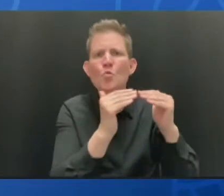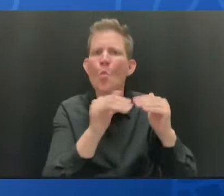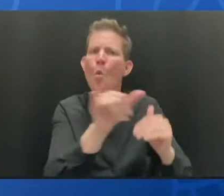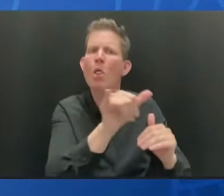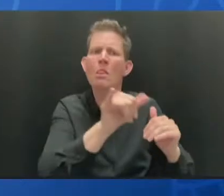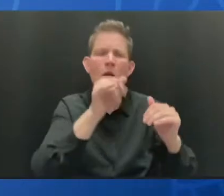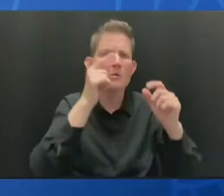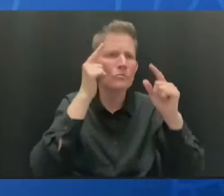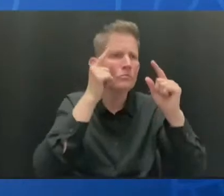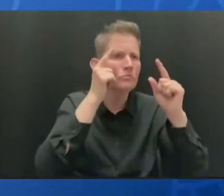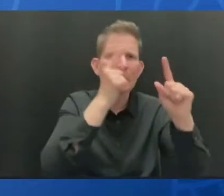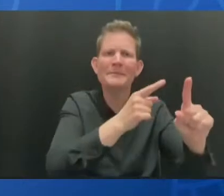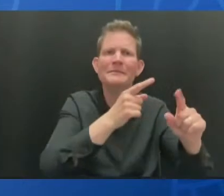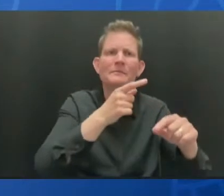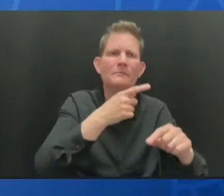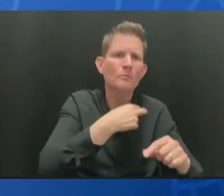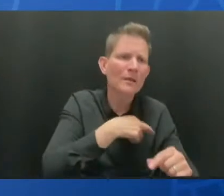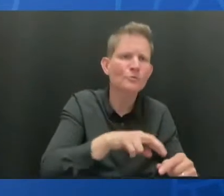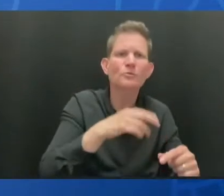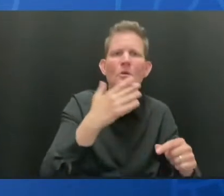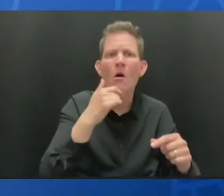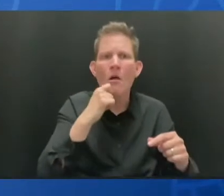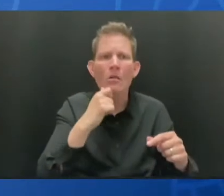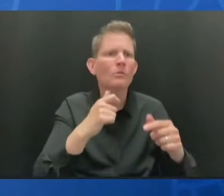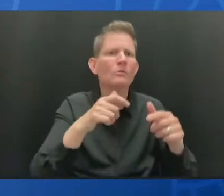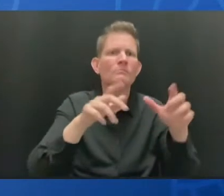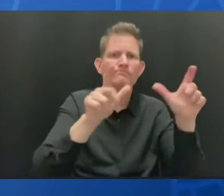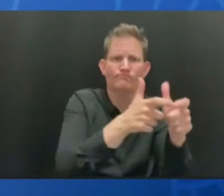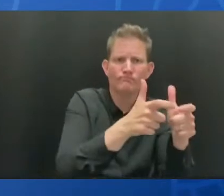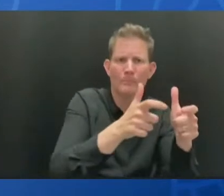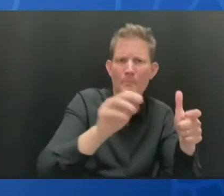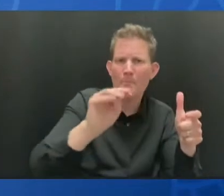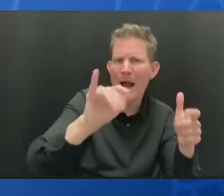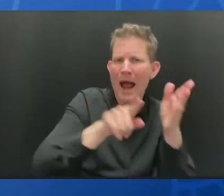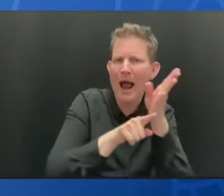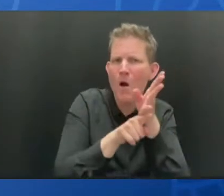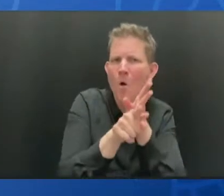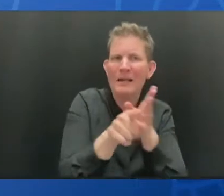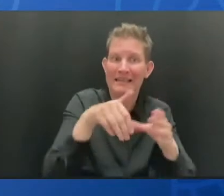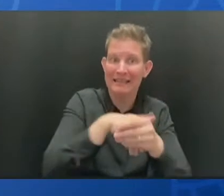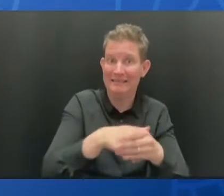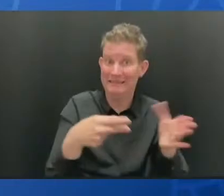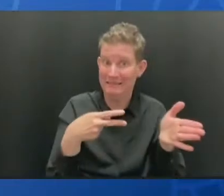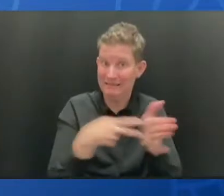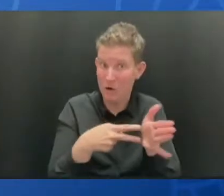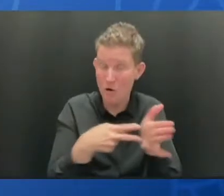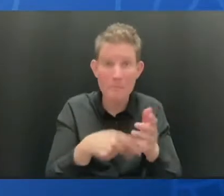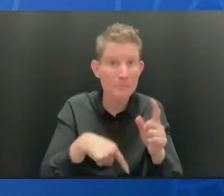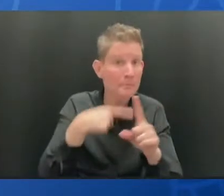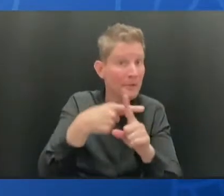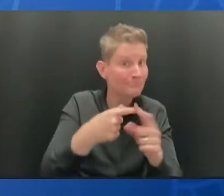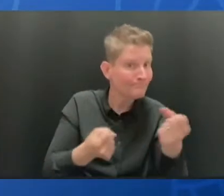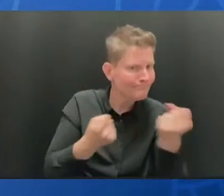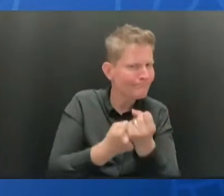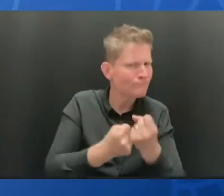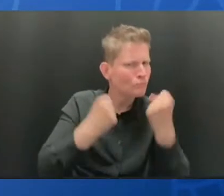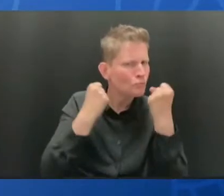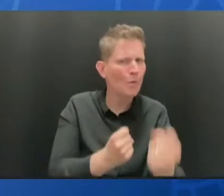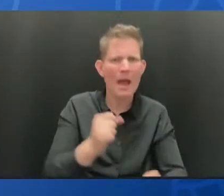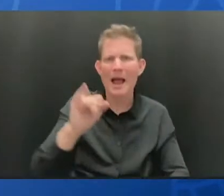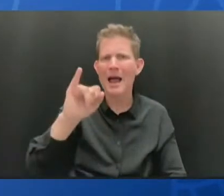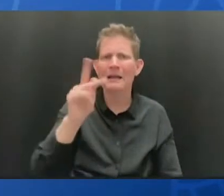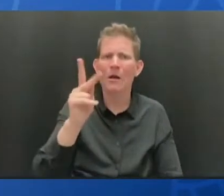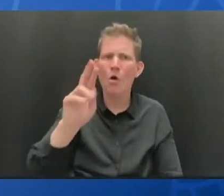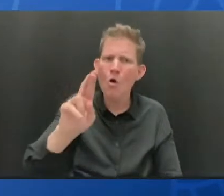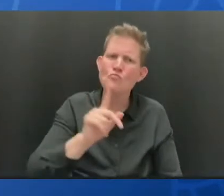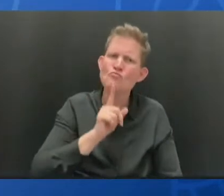Syria. The Secretary also reaffirmed U.S. support for a strong and resilient IKR as a foundational pillar of the